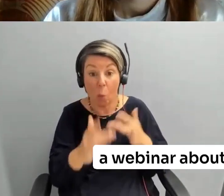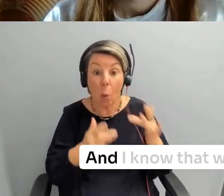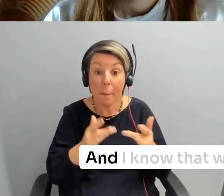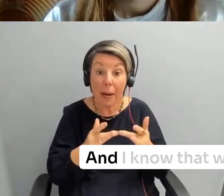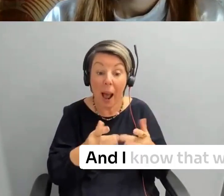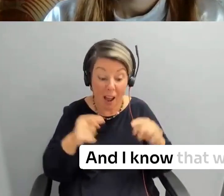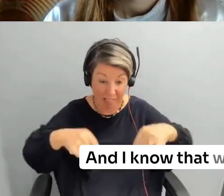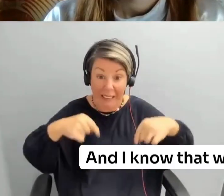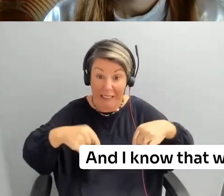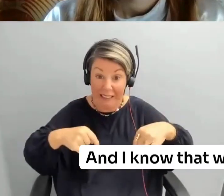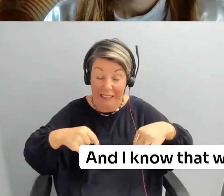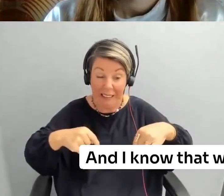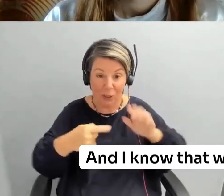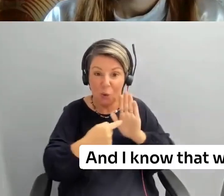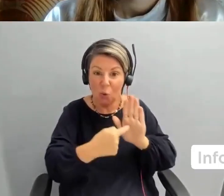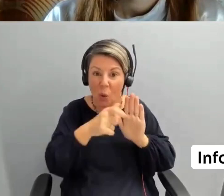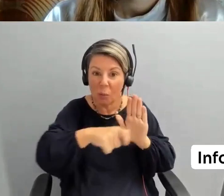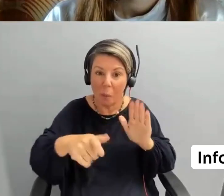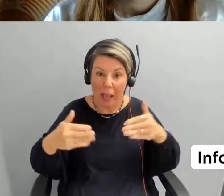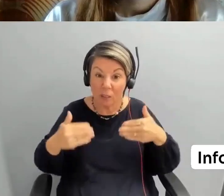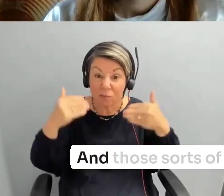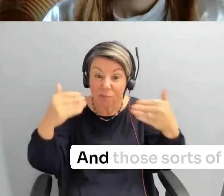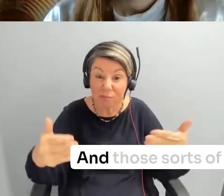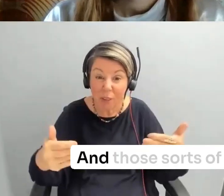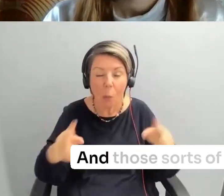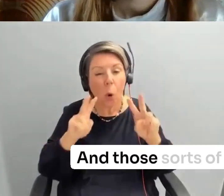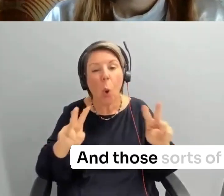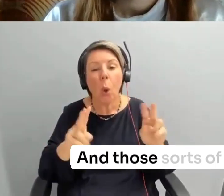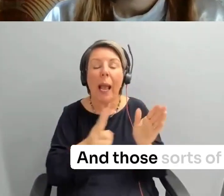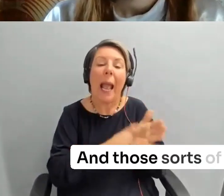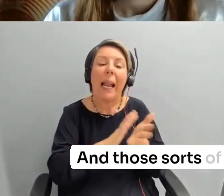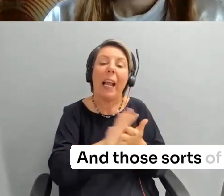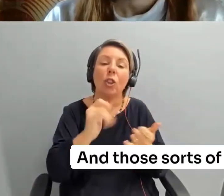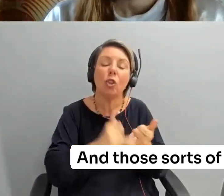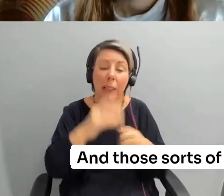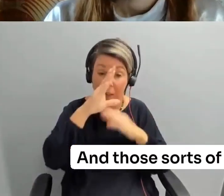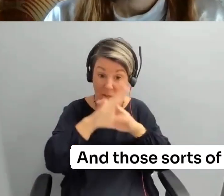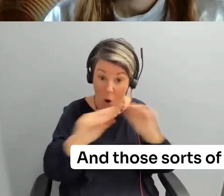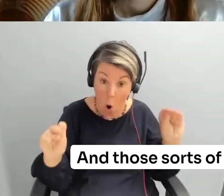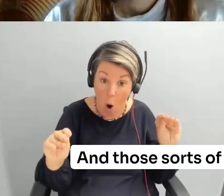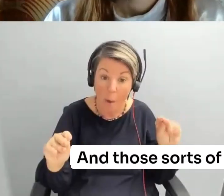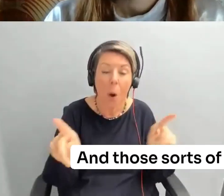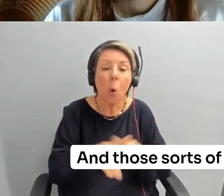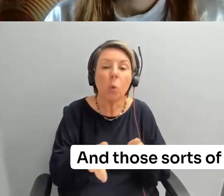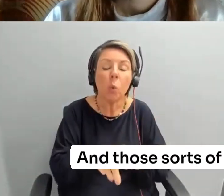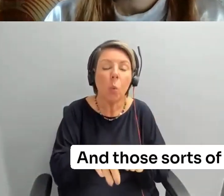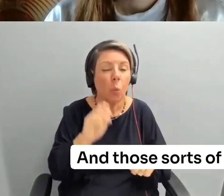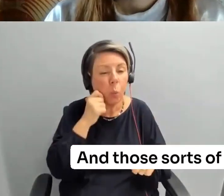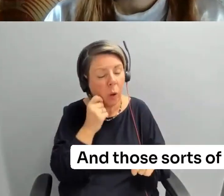forward. And I know that we're going to look at NHS Inform as well, and those sorts of things